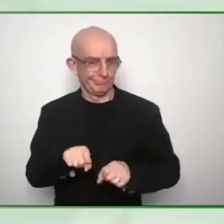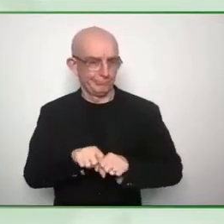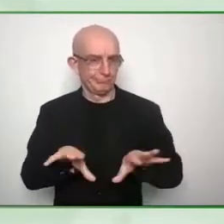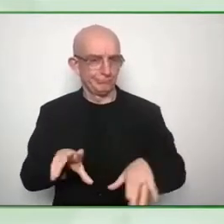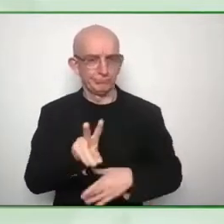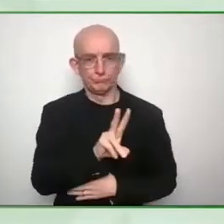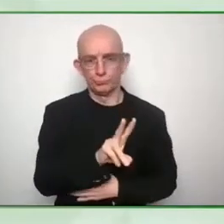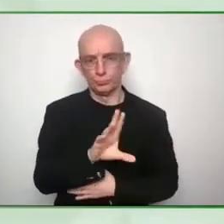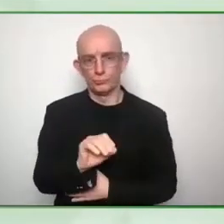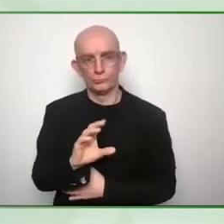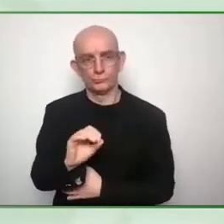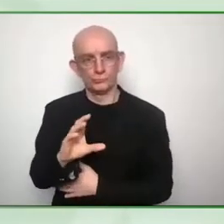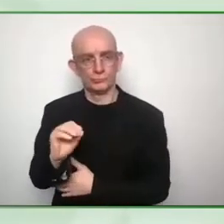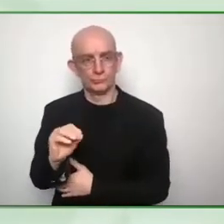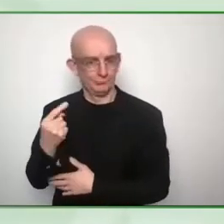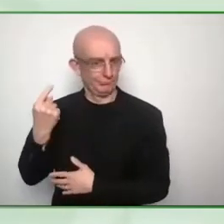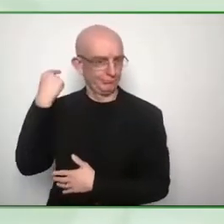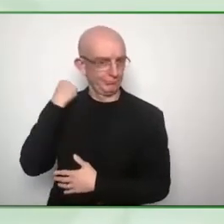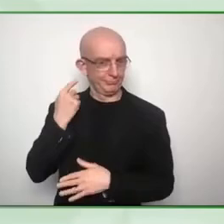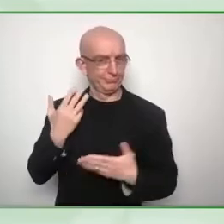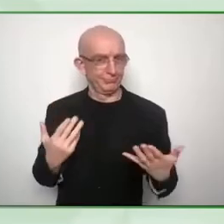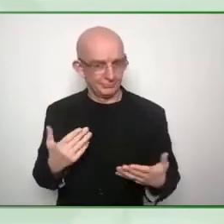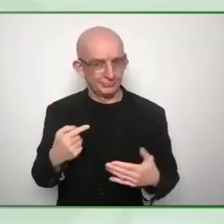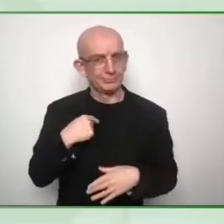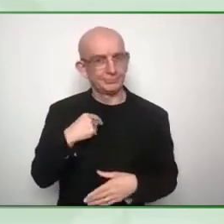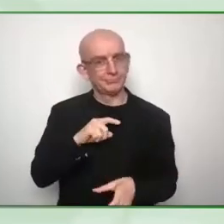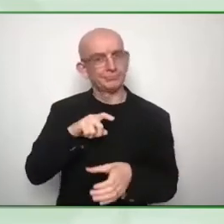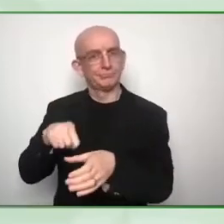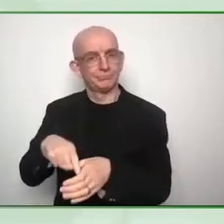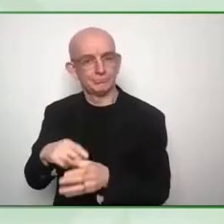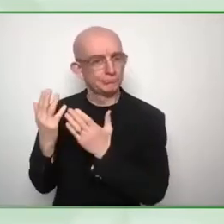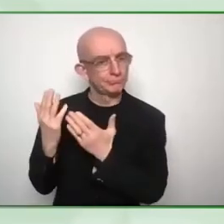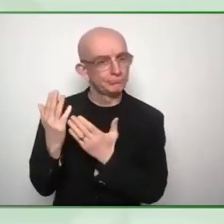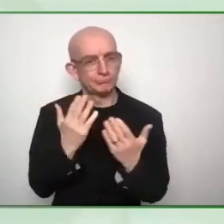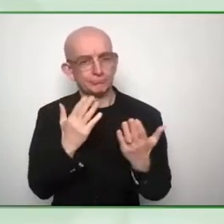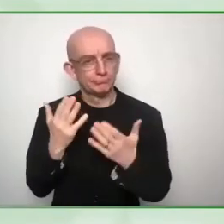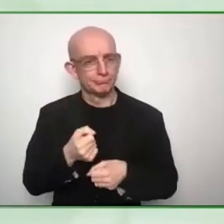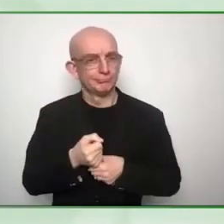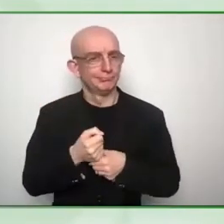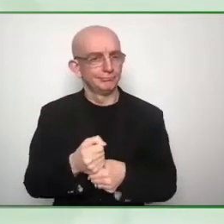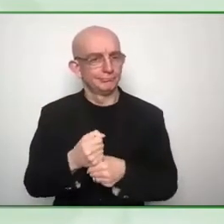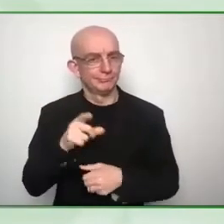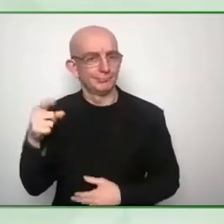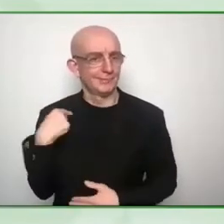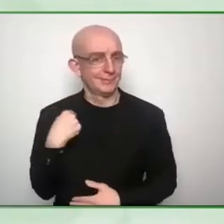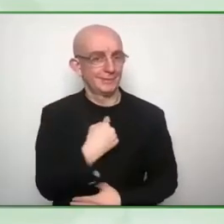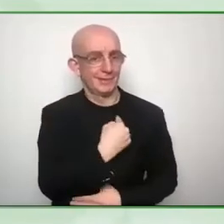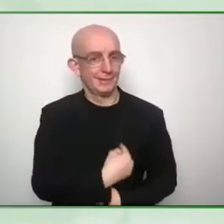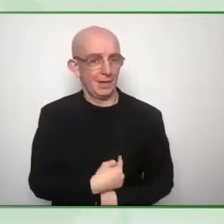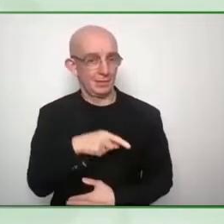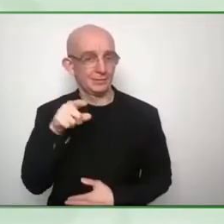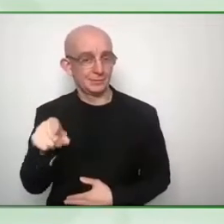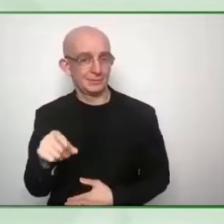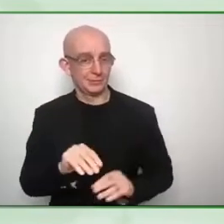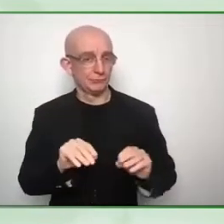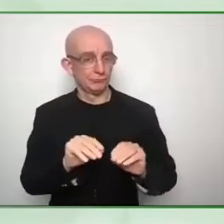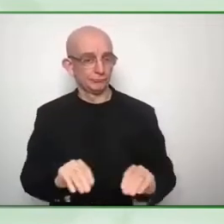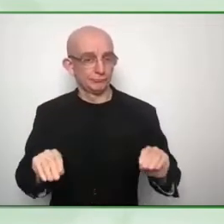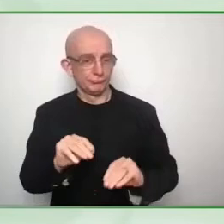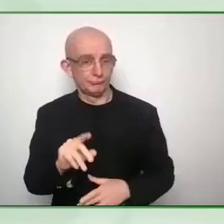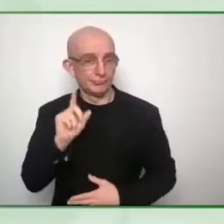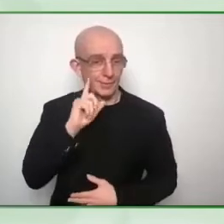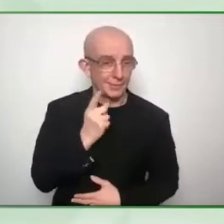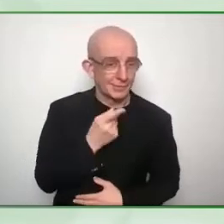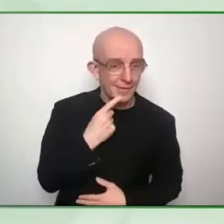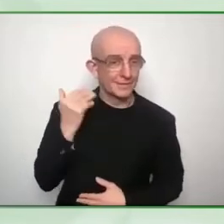for the deaf and meeting the deaf community. And I came home with more questions that I had brought to